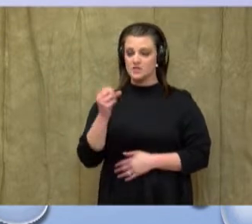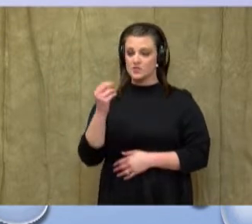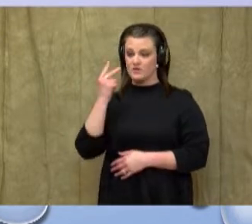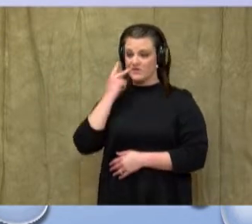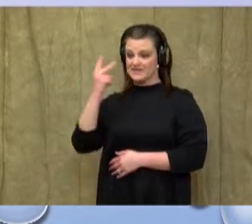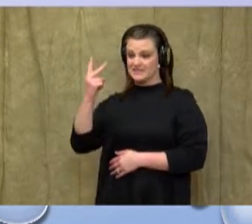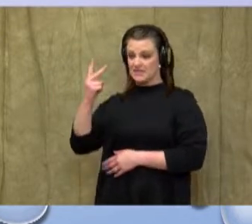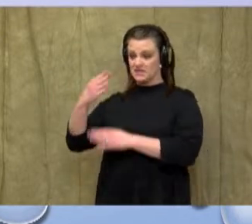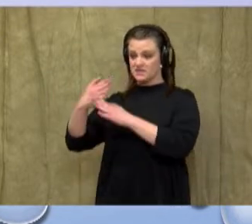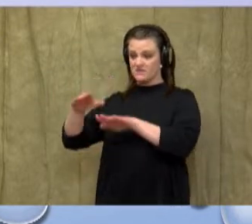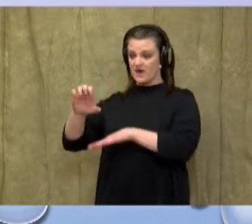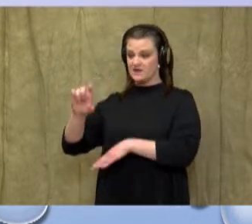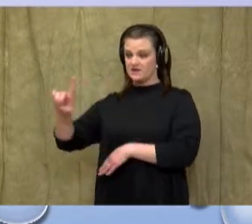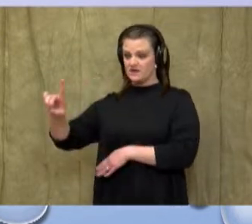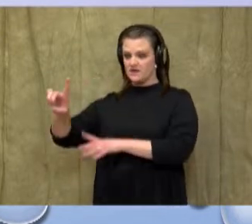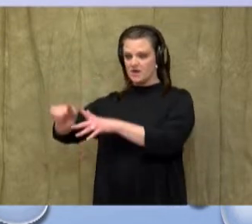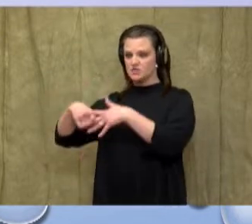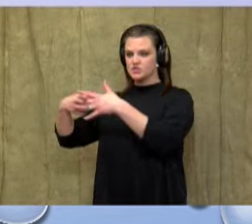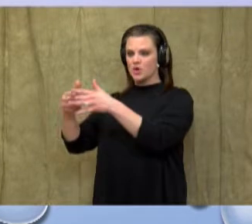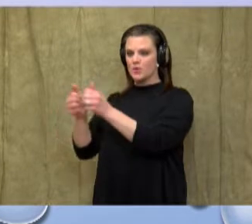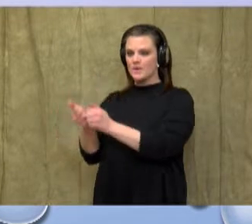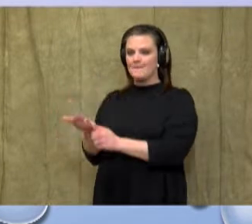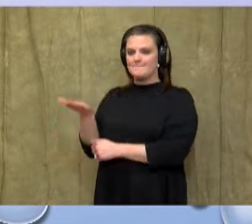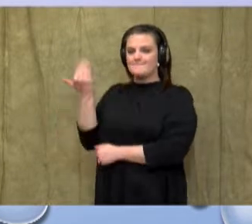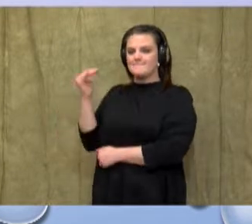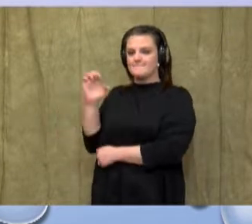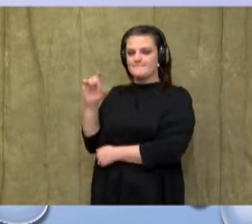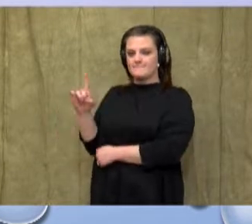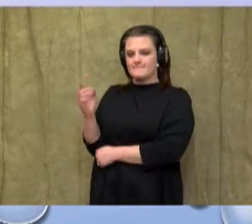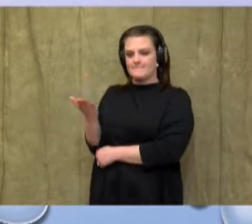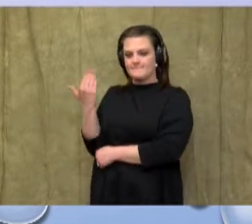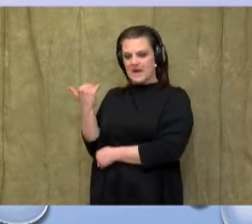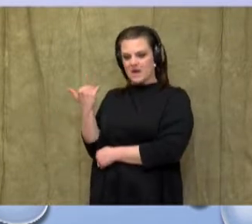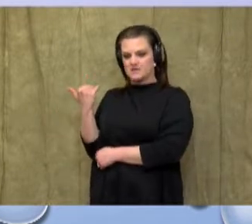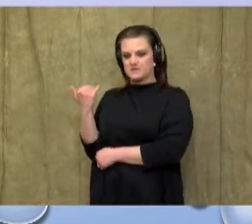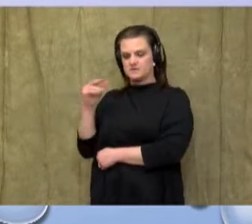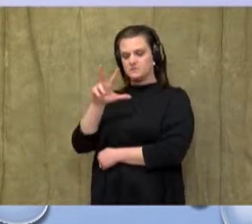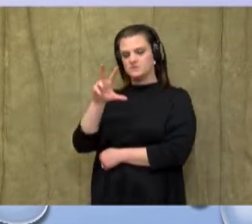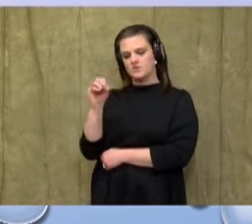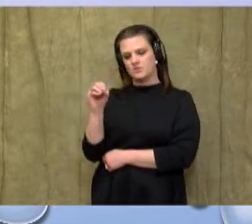start with what's done in the past, what was done first. 30